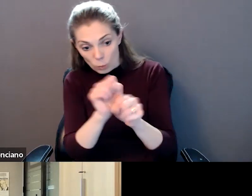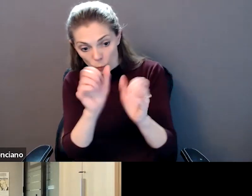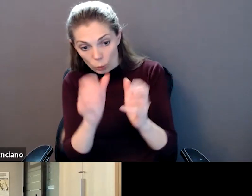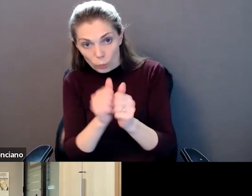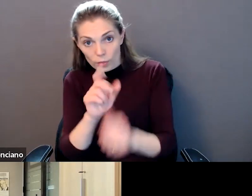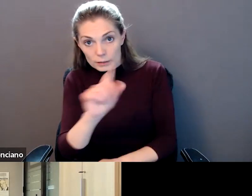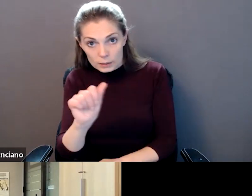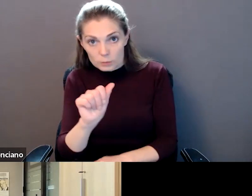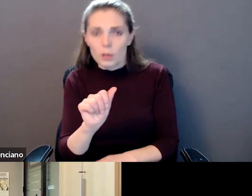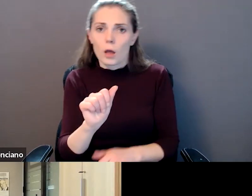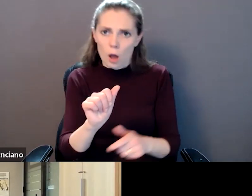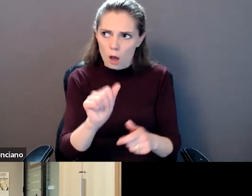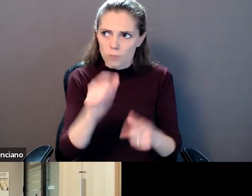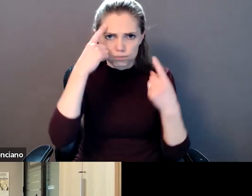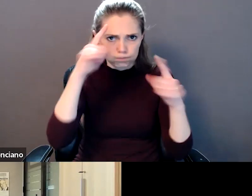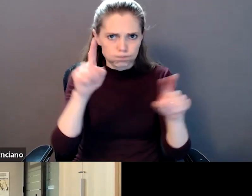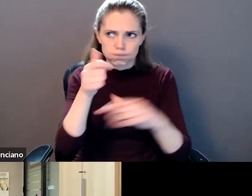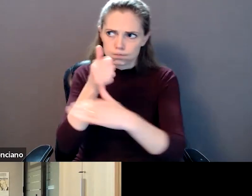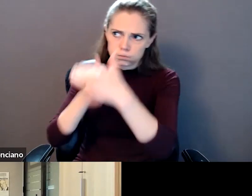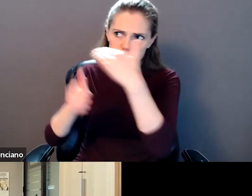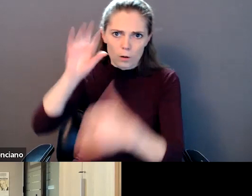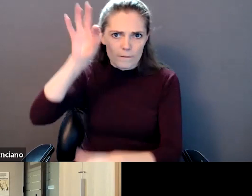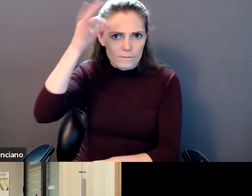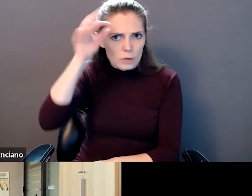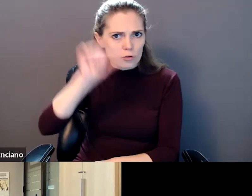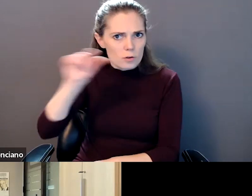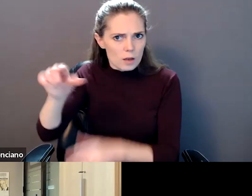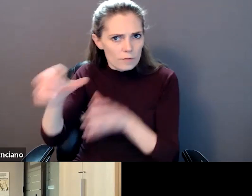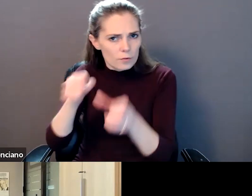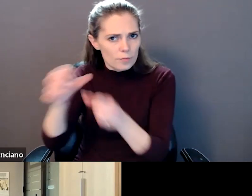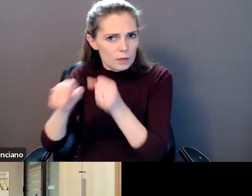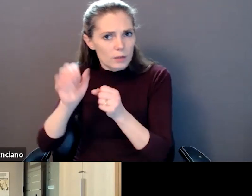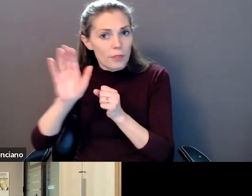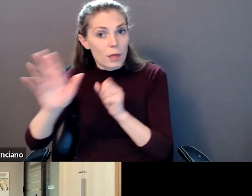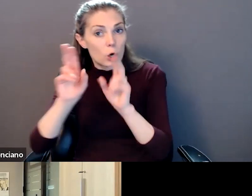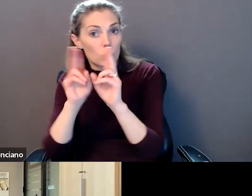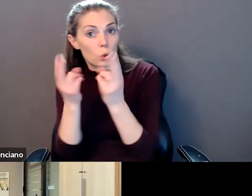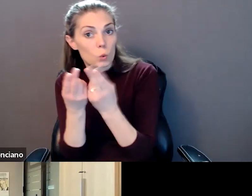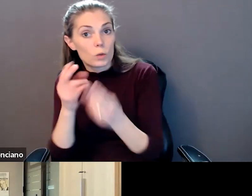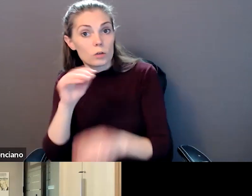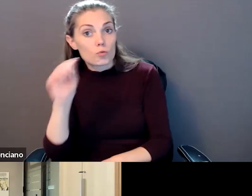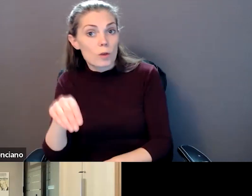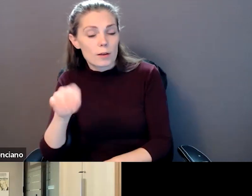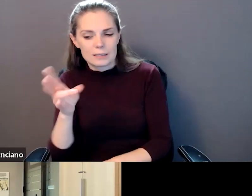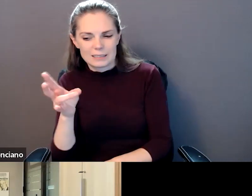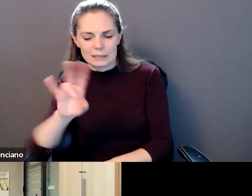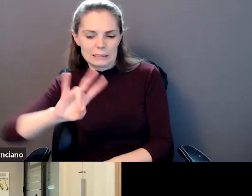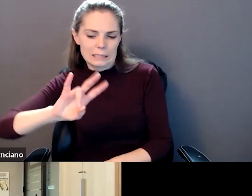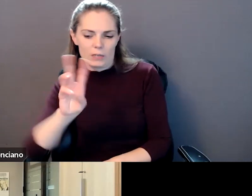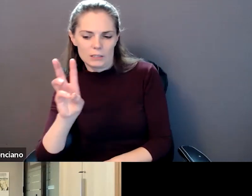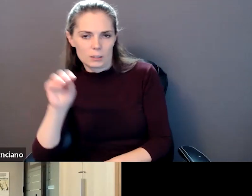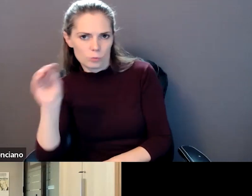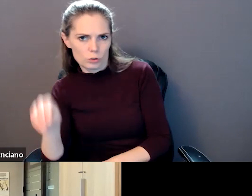sector, for example, with a unionization rate of about 76% compared to the federally regulated private sector with a unionization rate of just